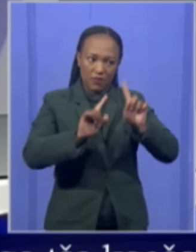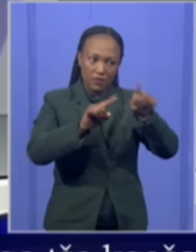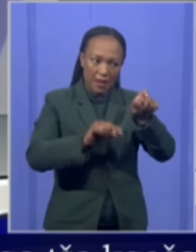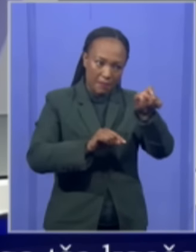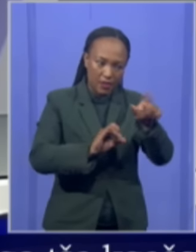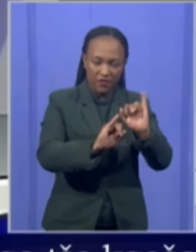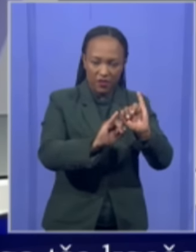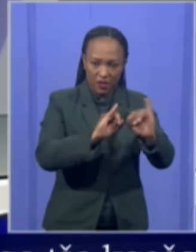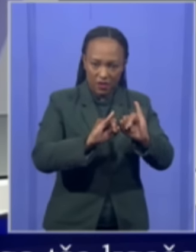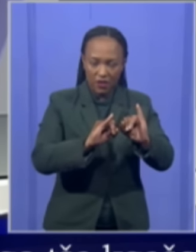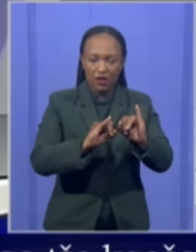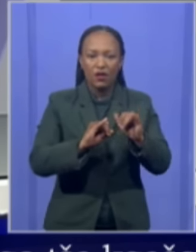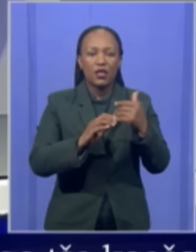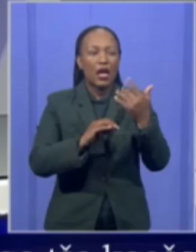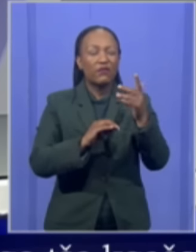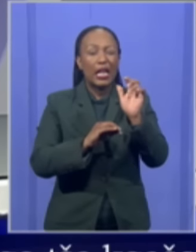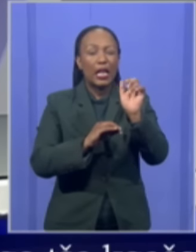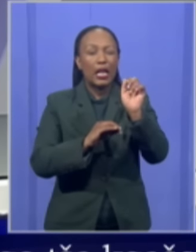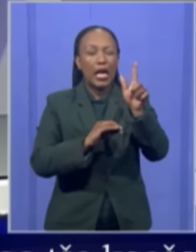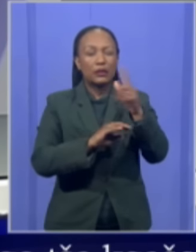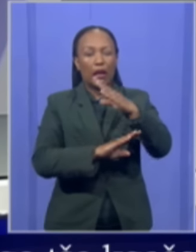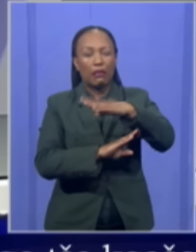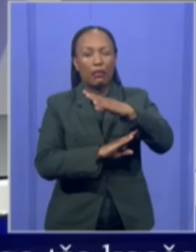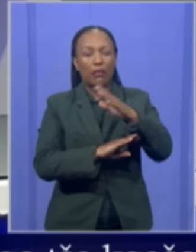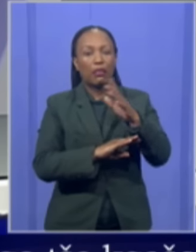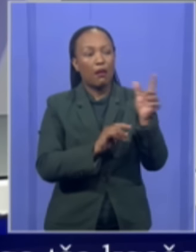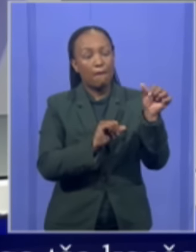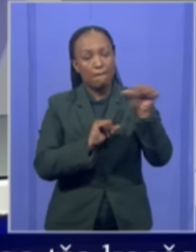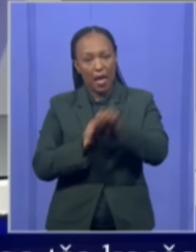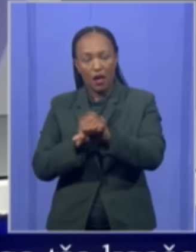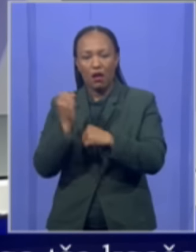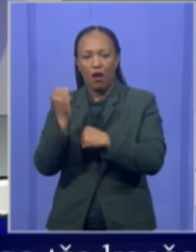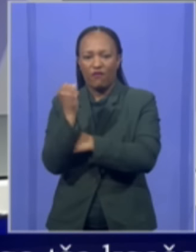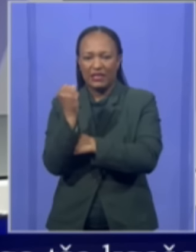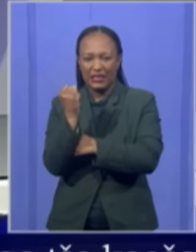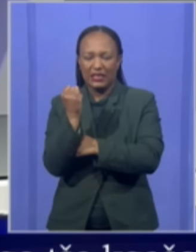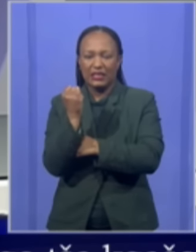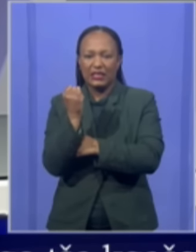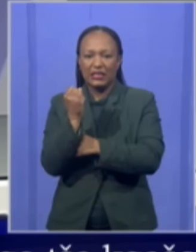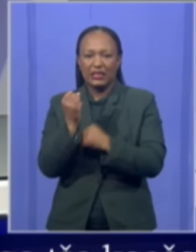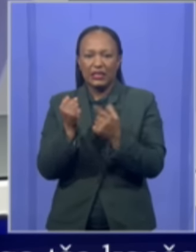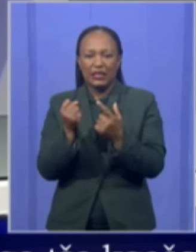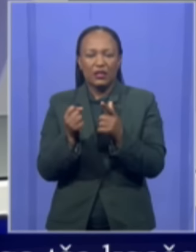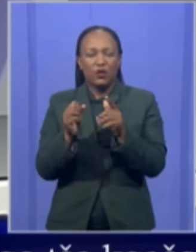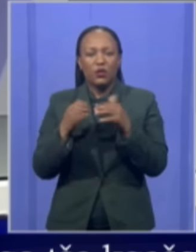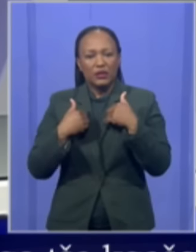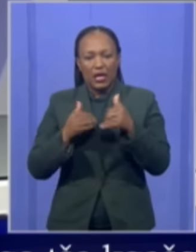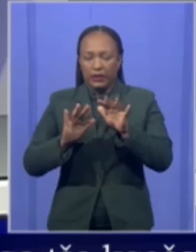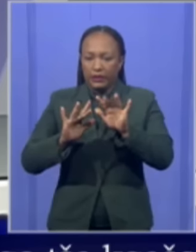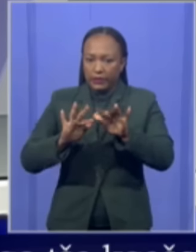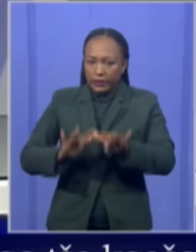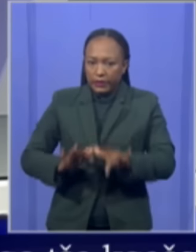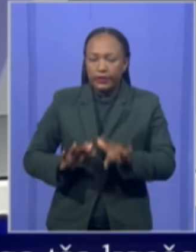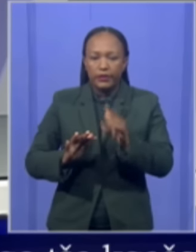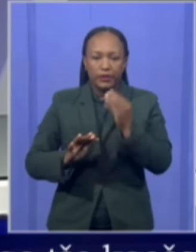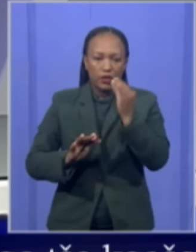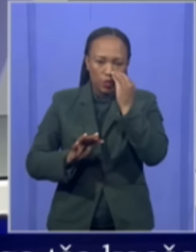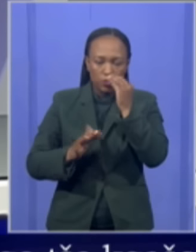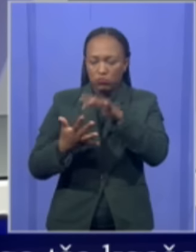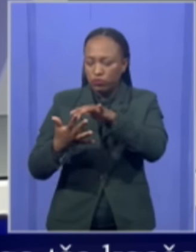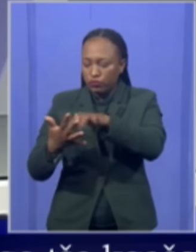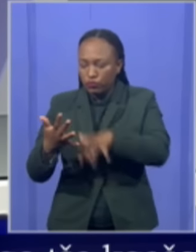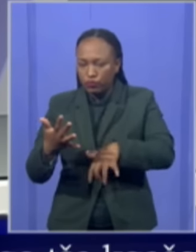tlang ofising mo le tlogo go thoma go ngwala taba yeo